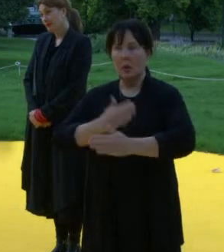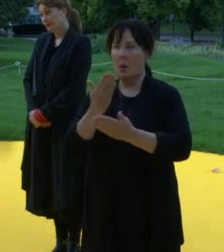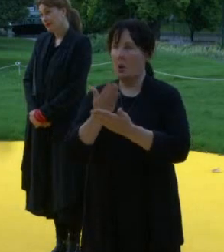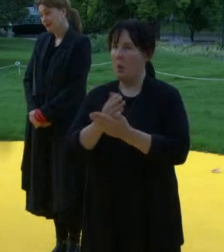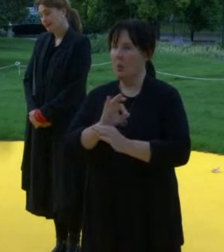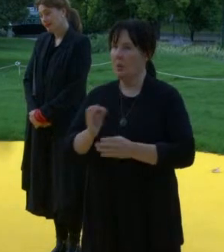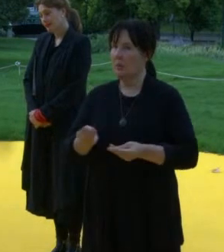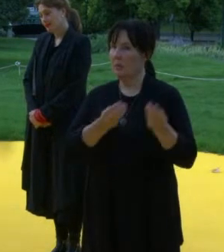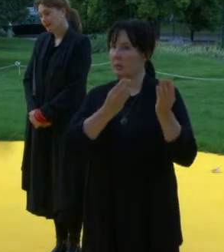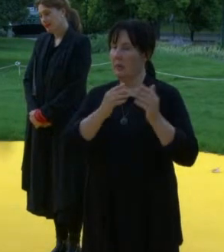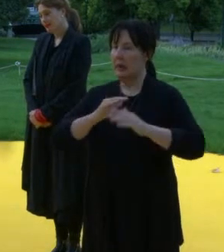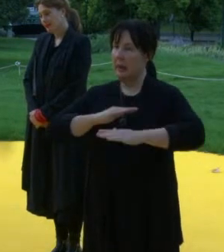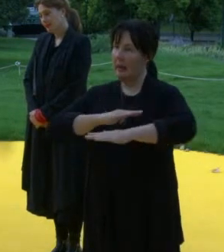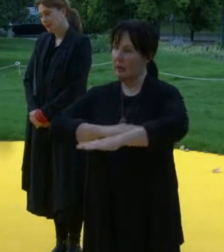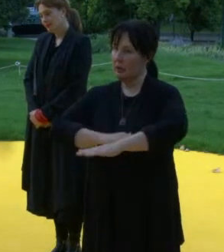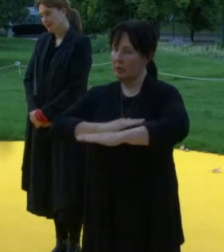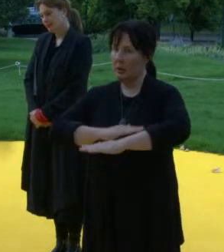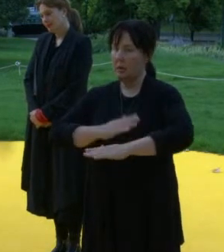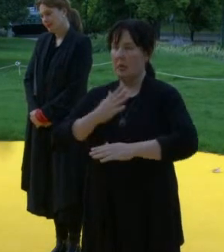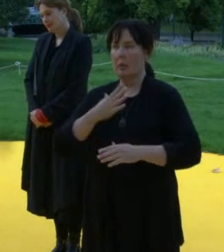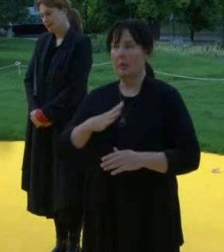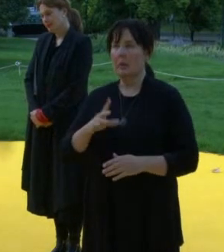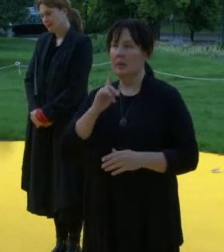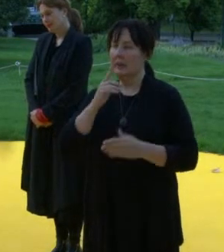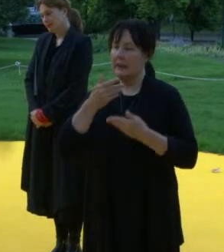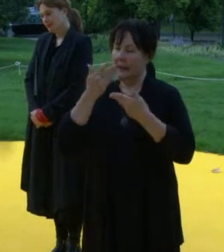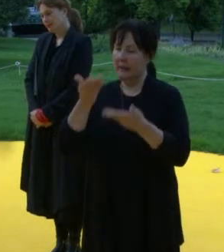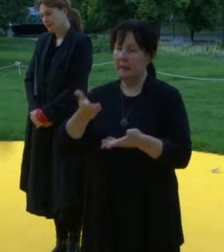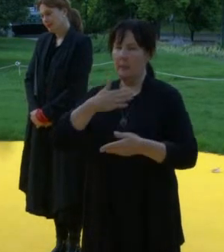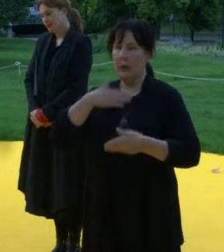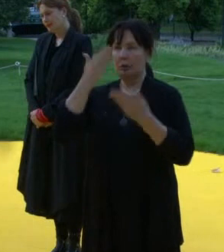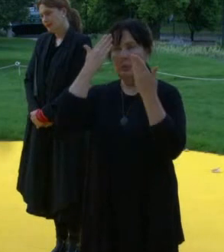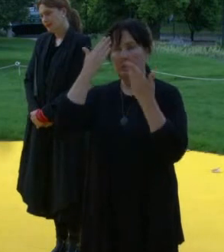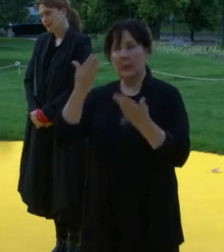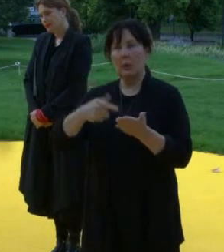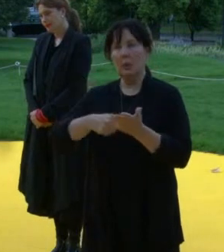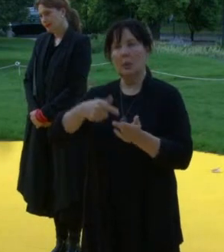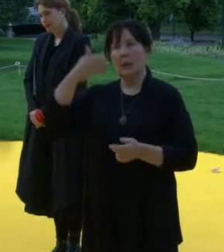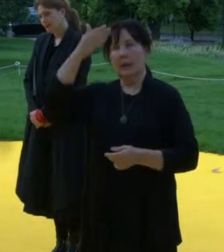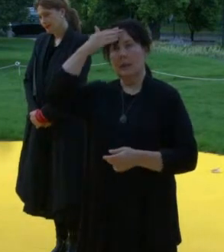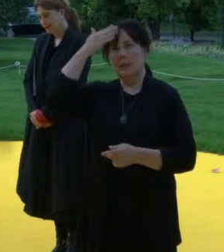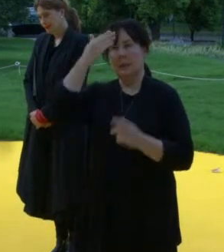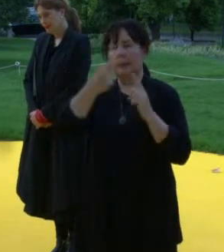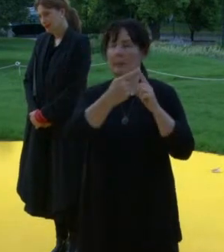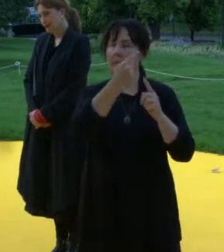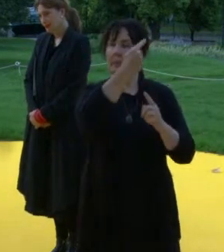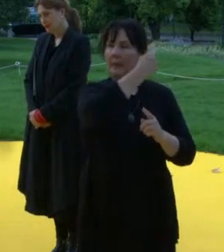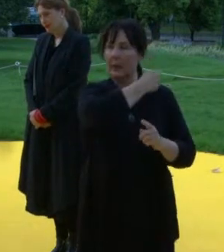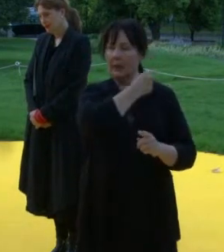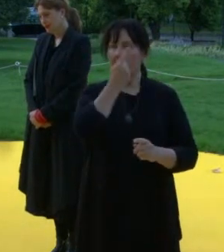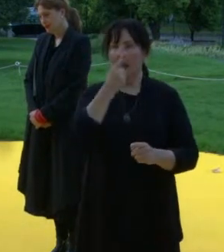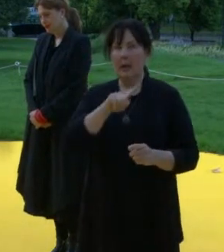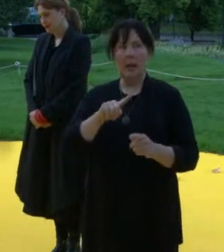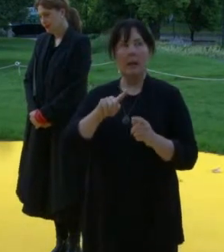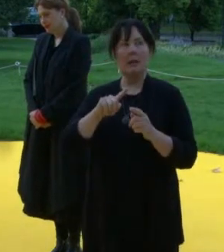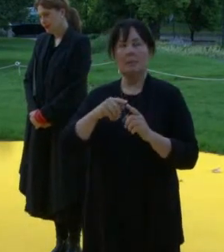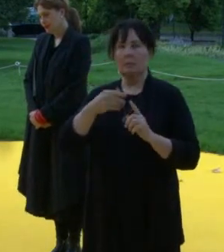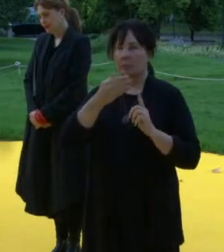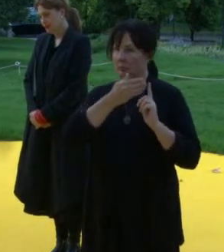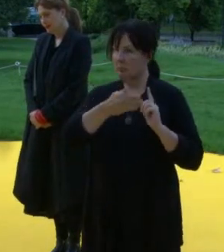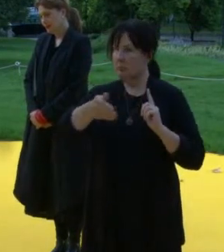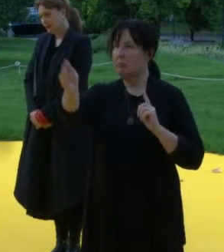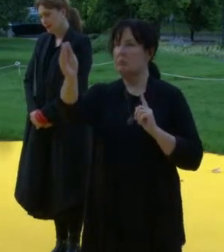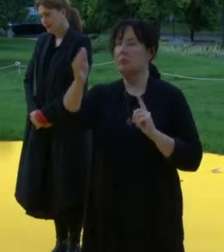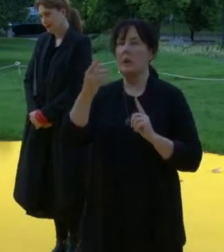A huge thanks to the Wheeler Centre for the great work that it does to support the literary community, and